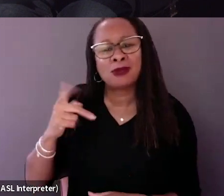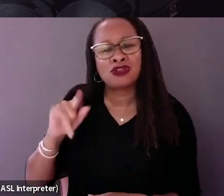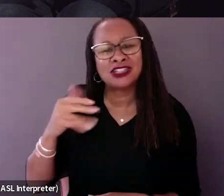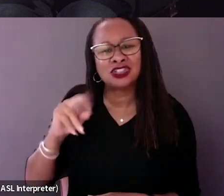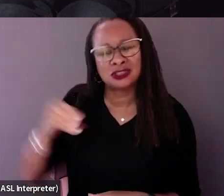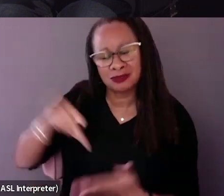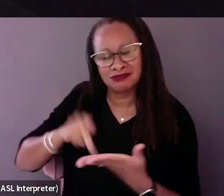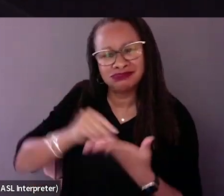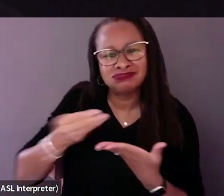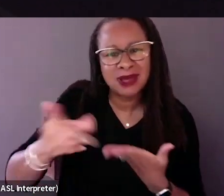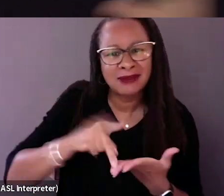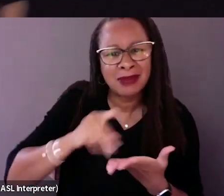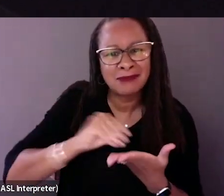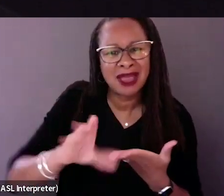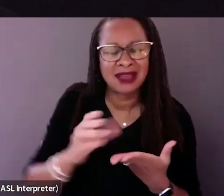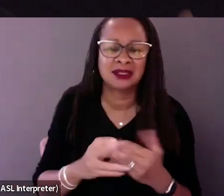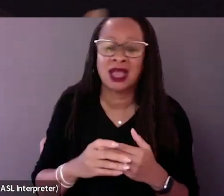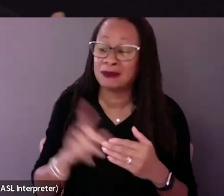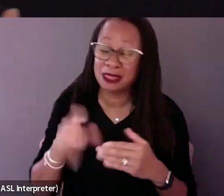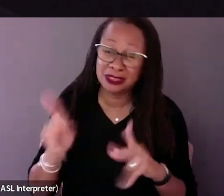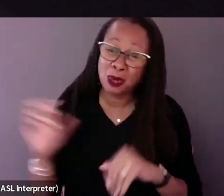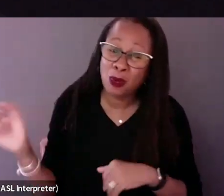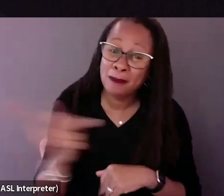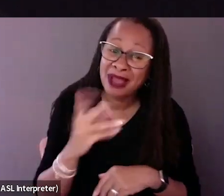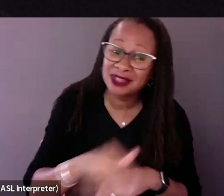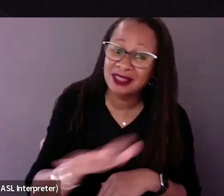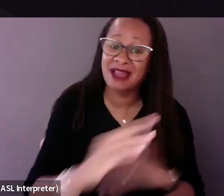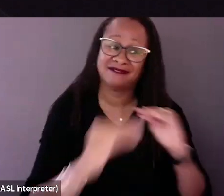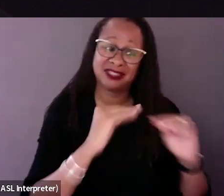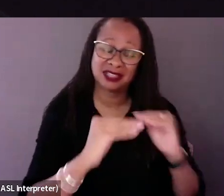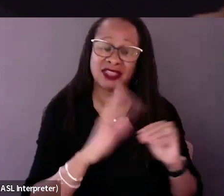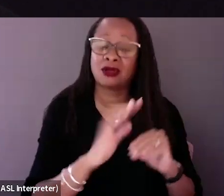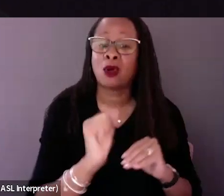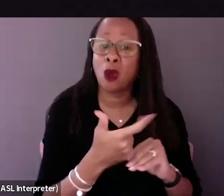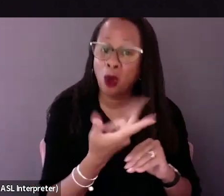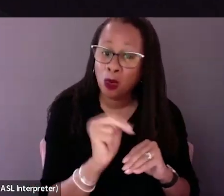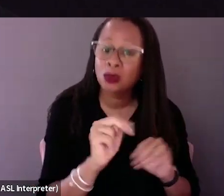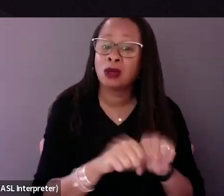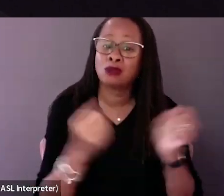these people going back to the land, returning to the land, and repairing like their own broken connections with it. So.